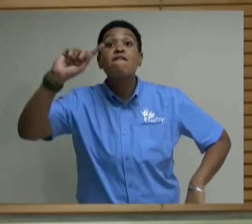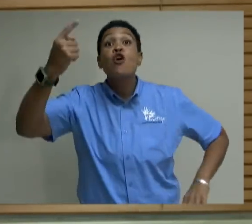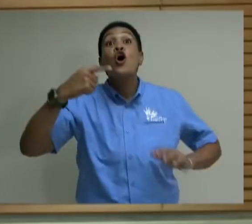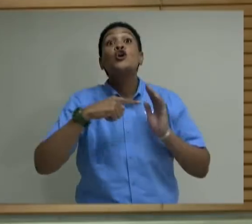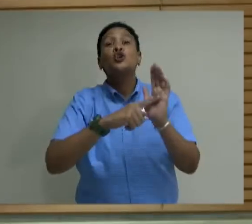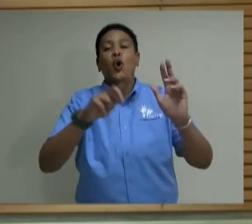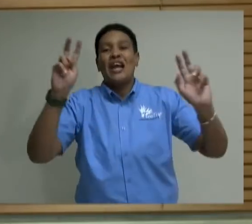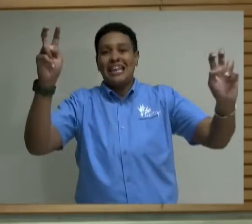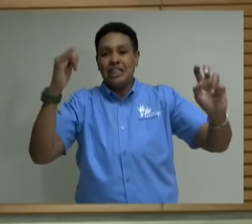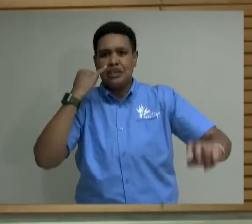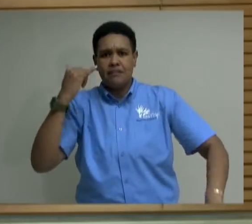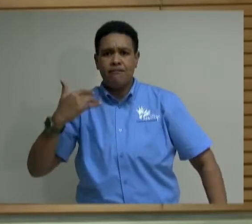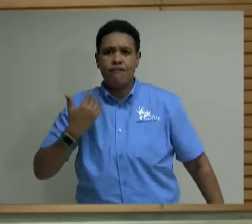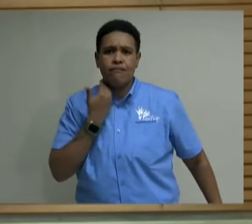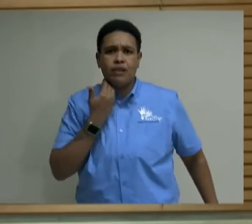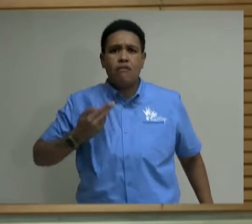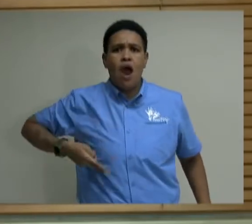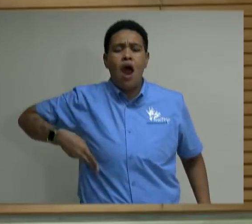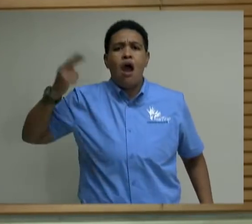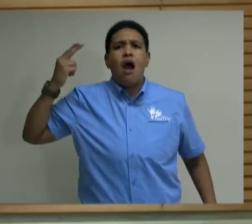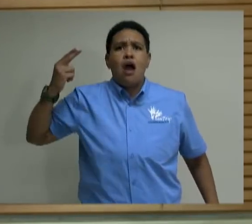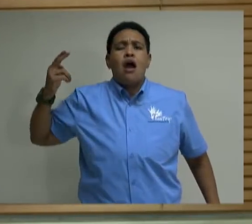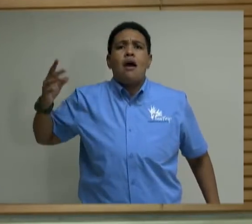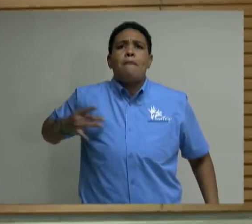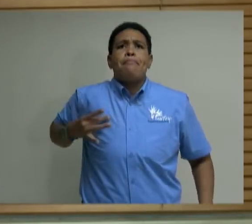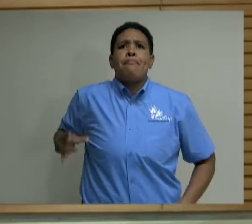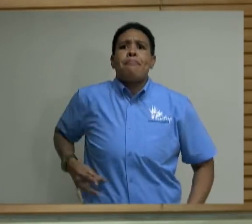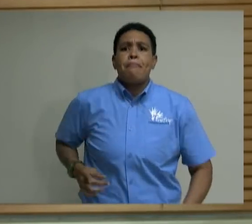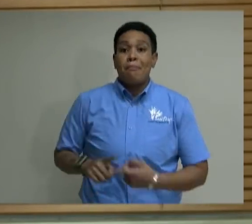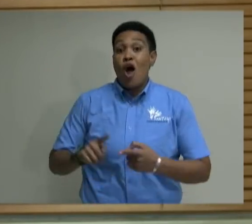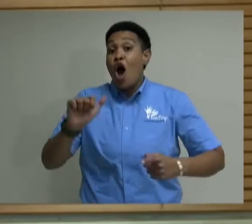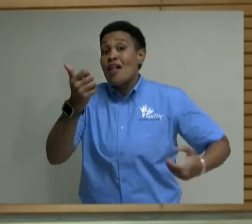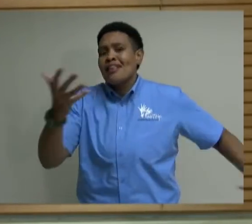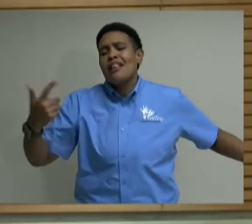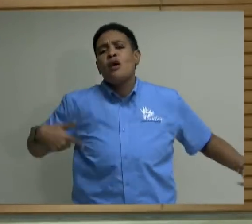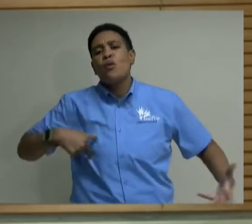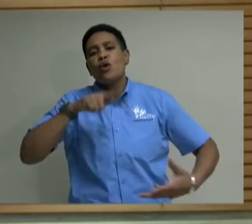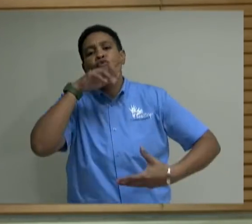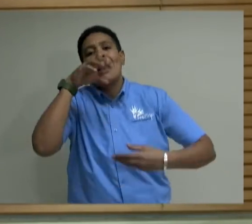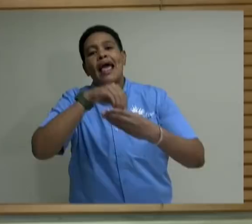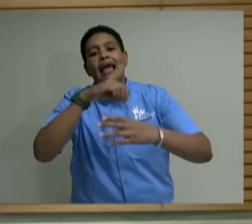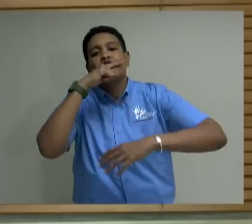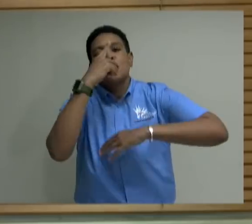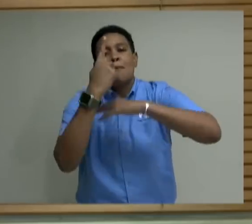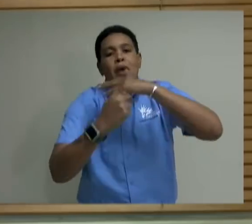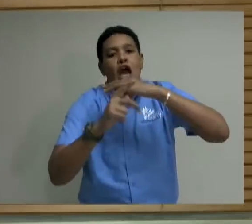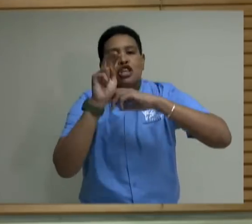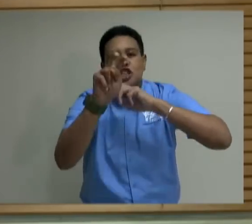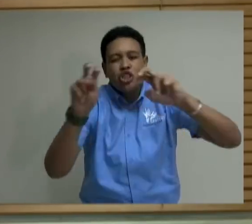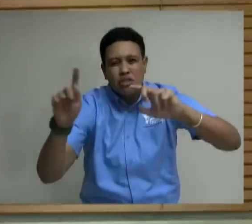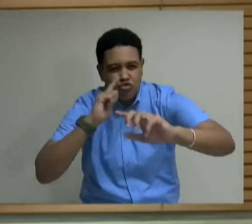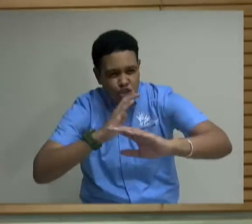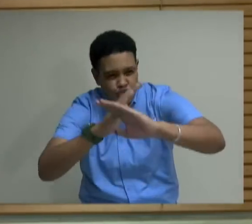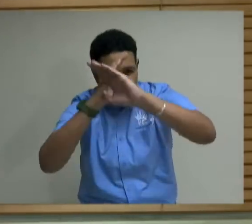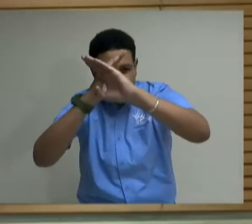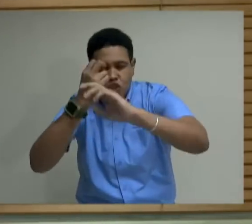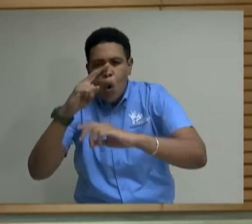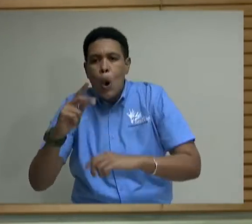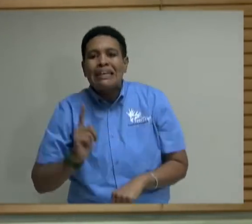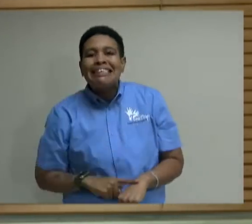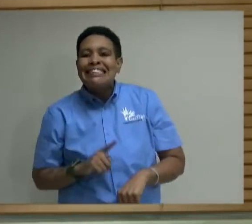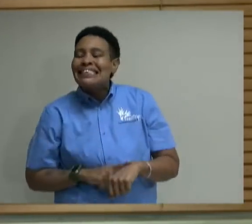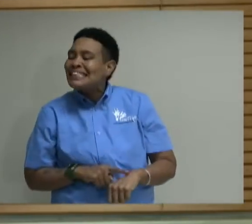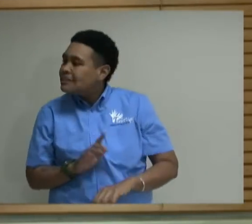elevated temperature. And among other things, we also engage in parish restrictions or